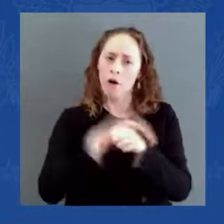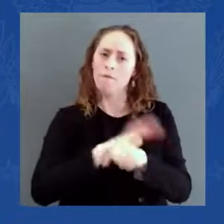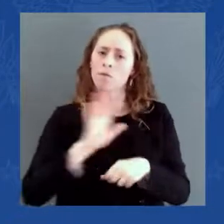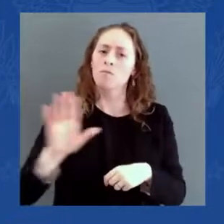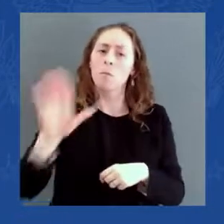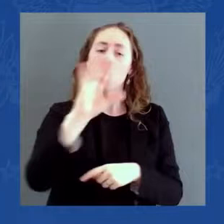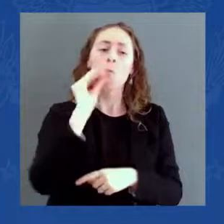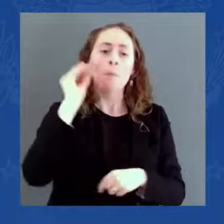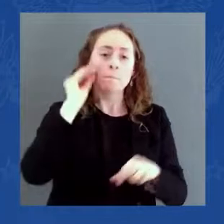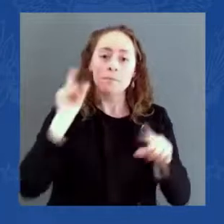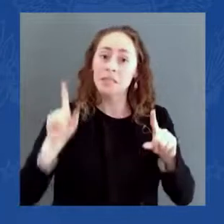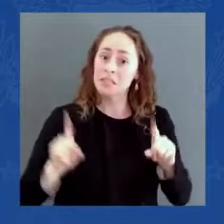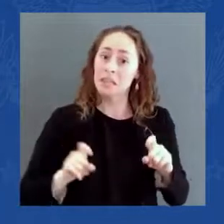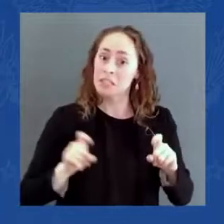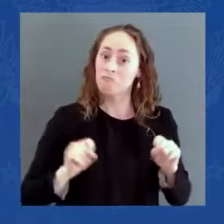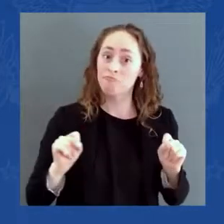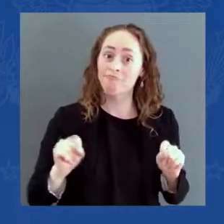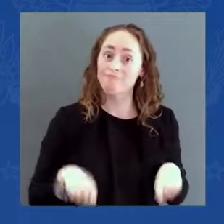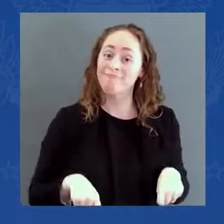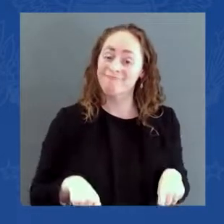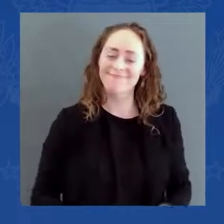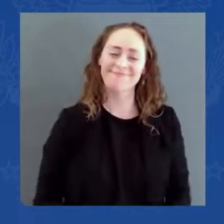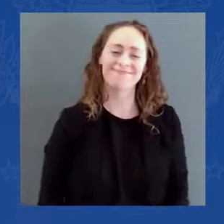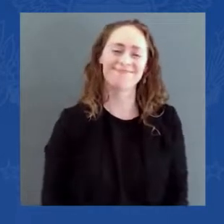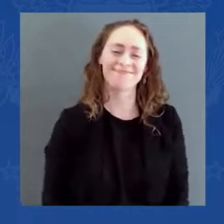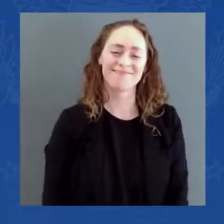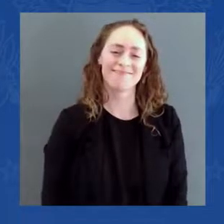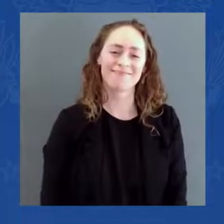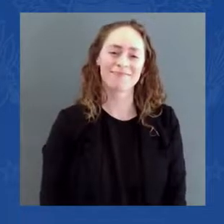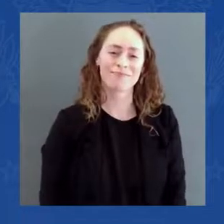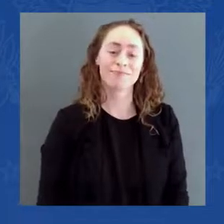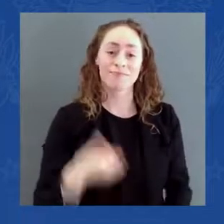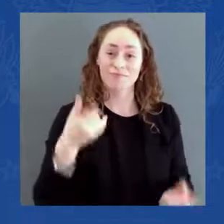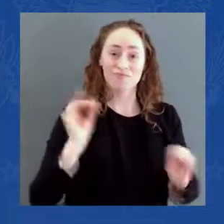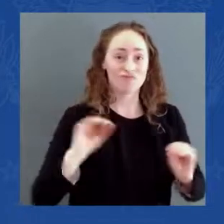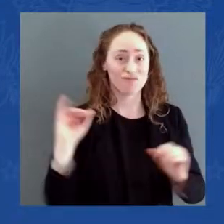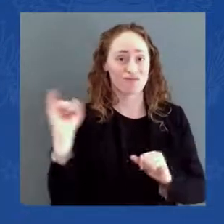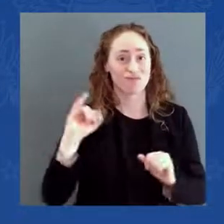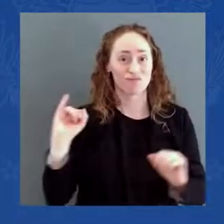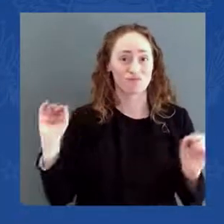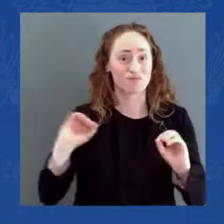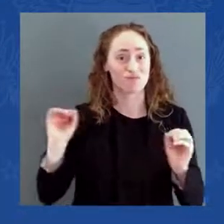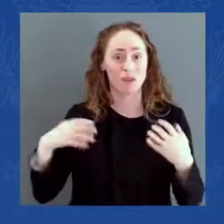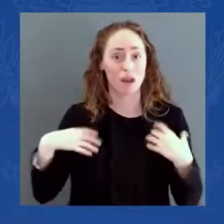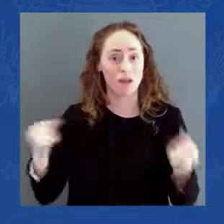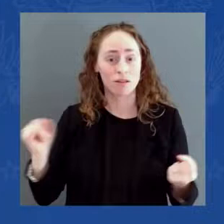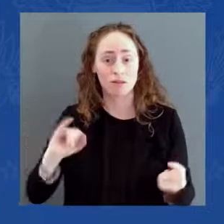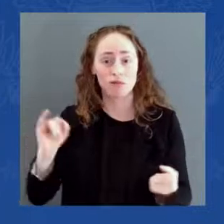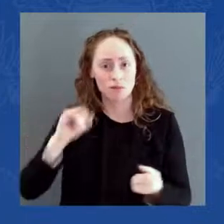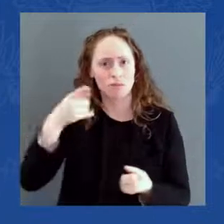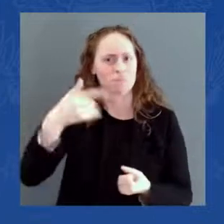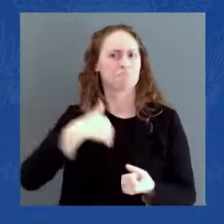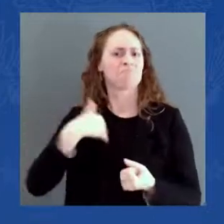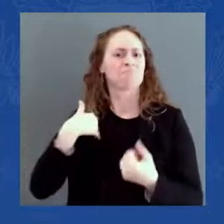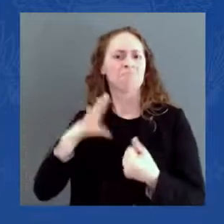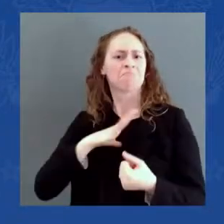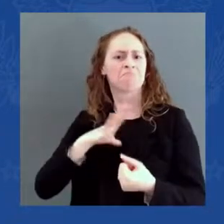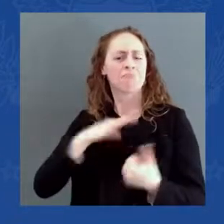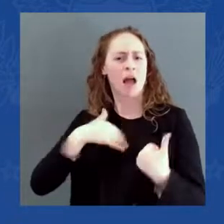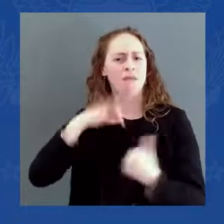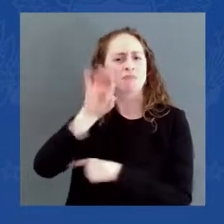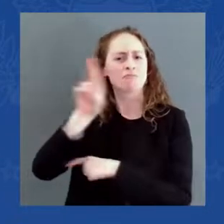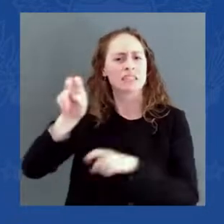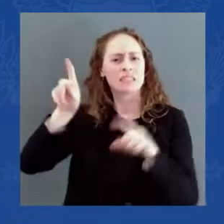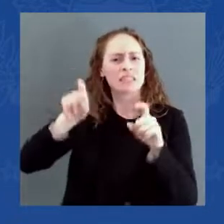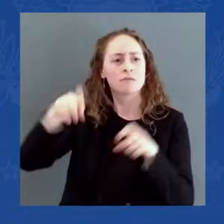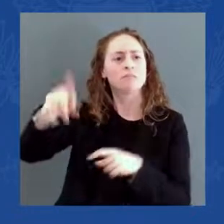at thousands of convenient locations for folks to pick them up and take a test kit home. The bottom line, this